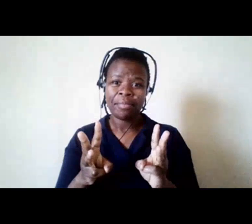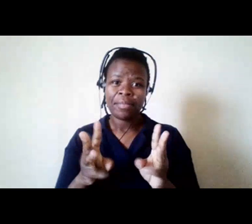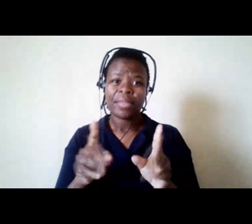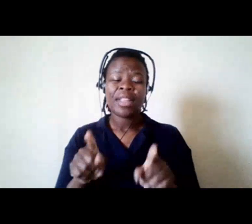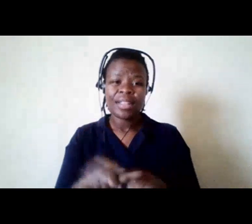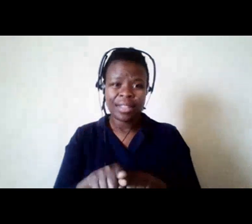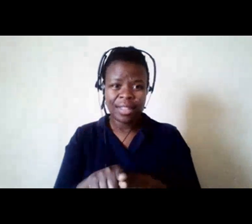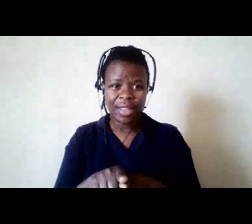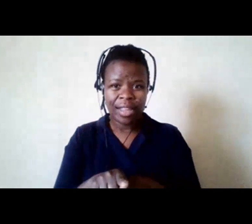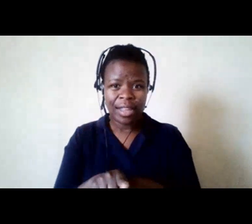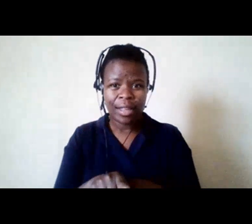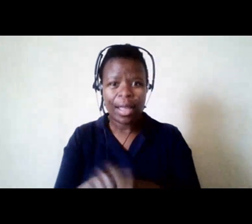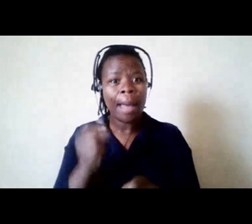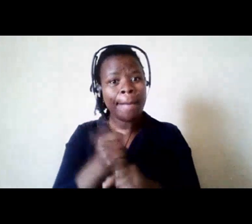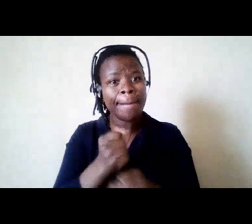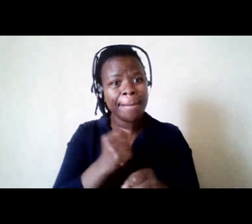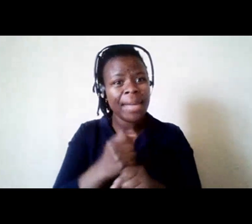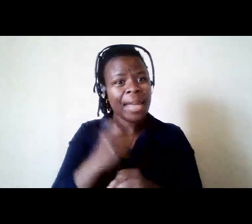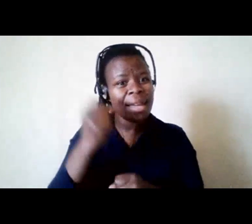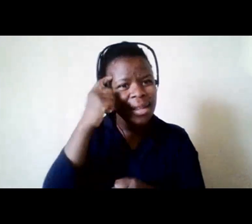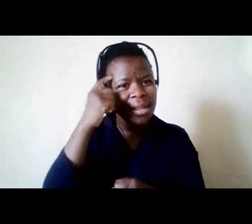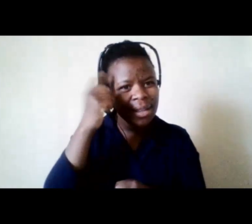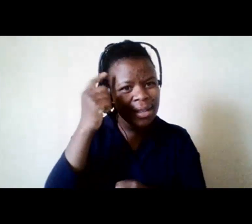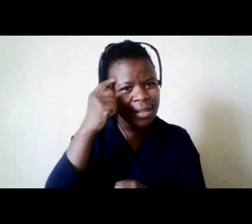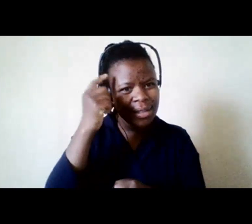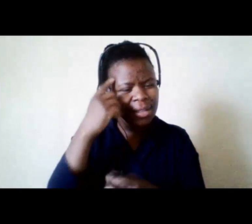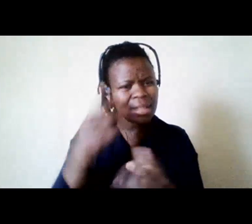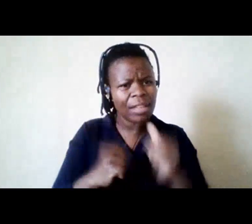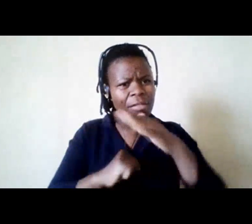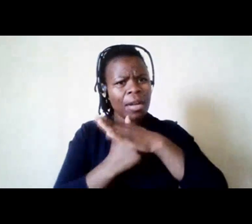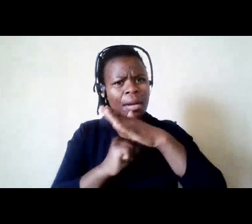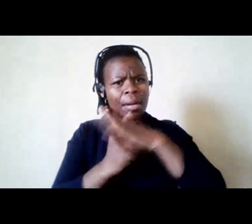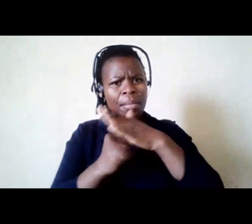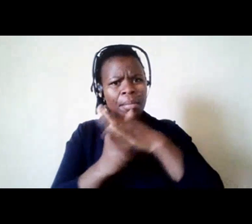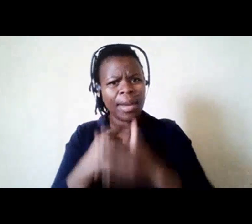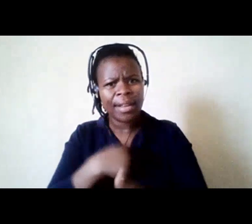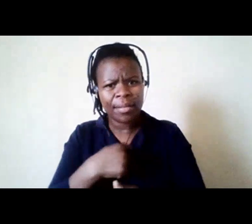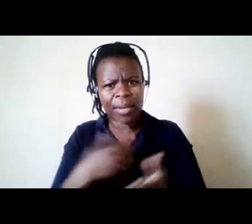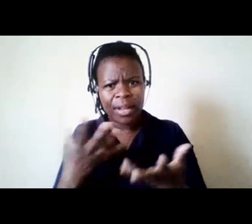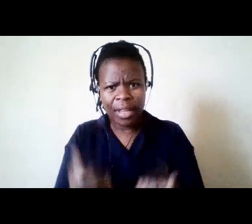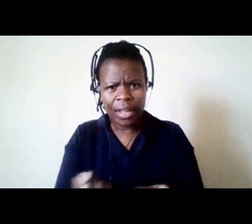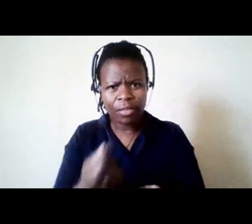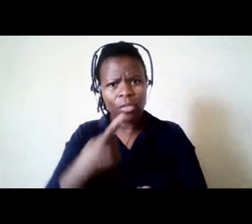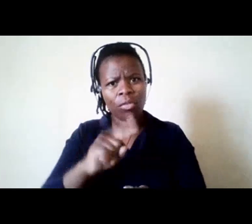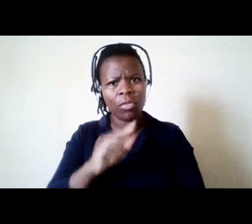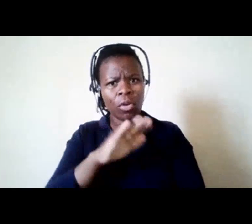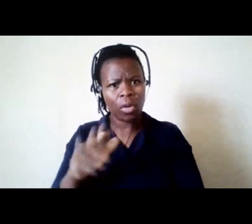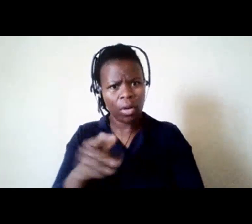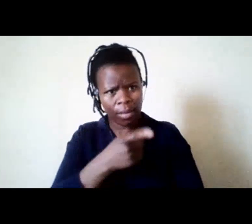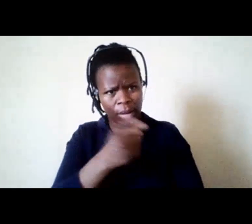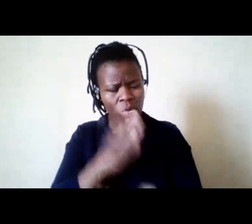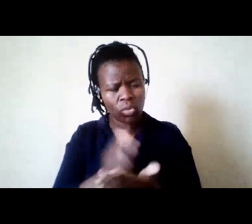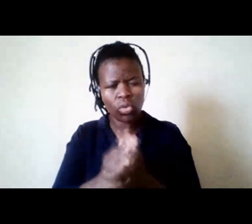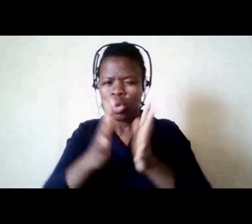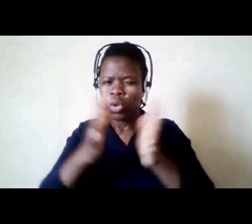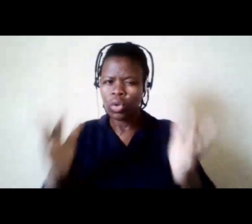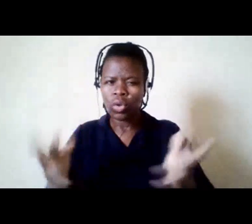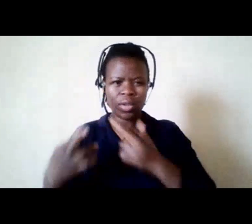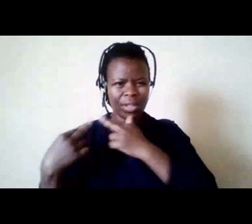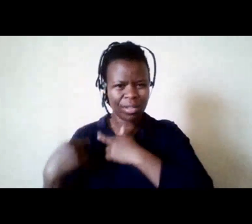things on my mind in regards to education and learners with severe to profound intellectual disabilities, and who's responsible, and how to create awareness,